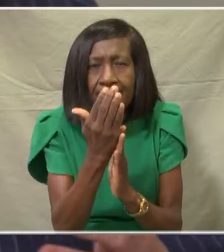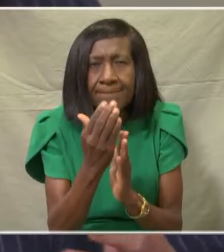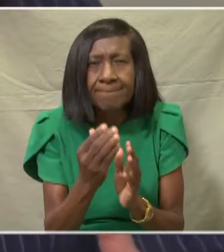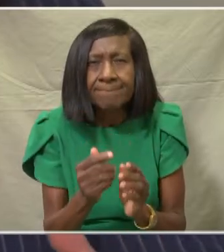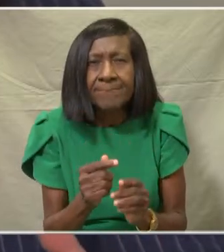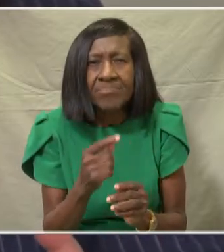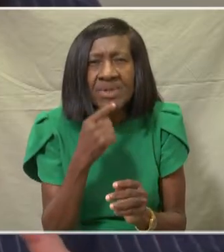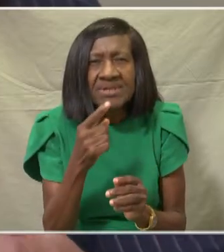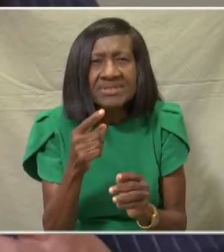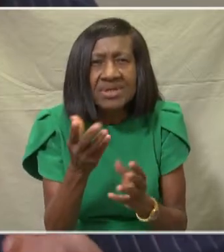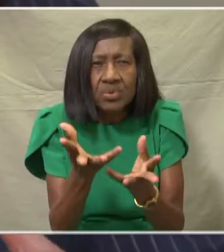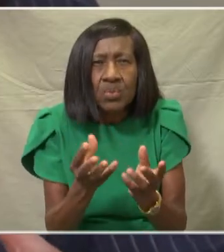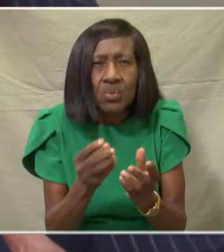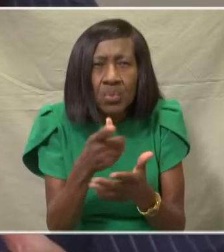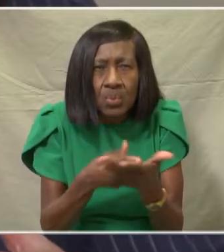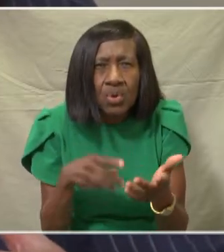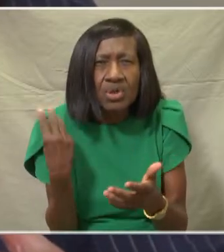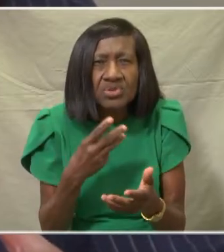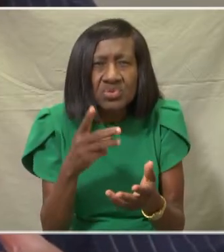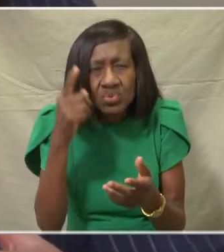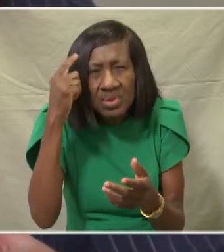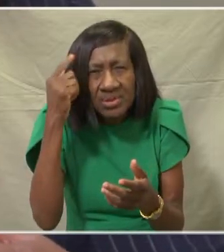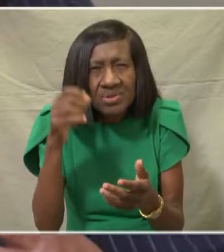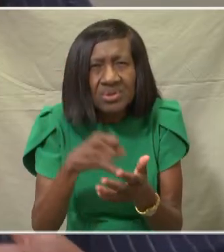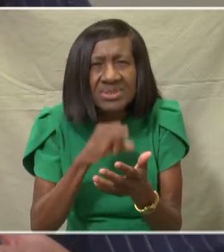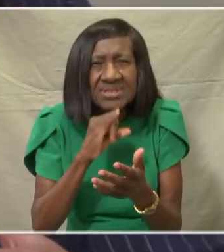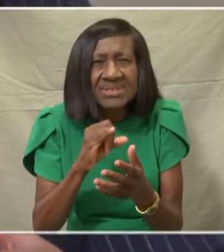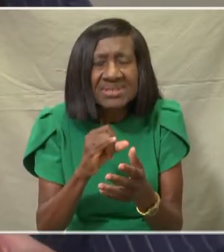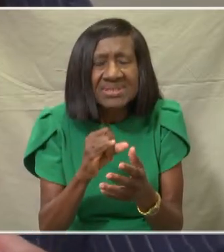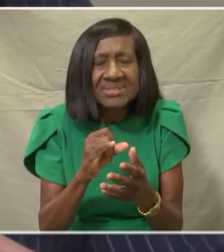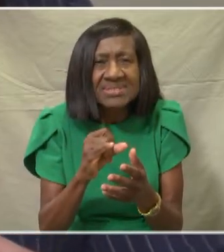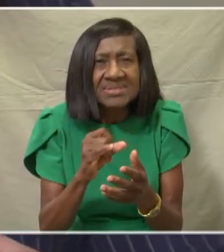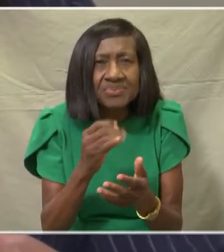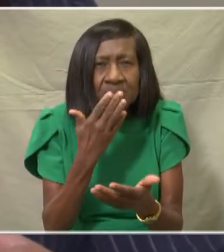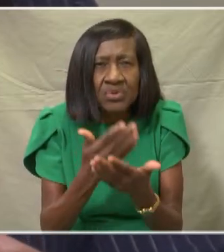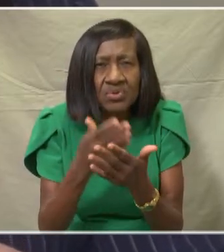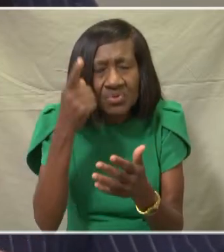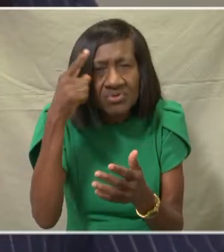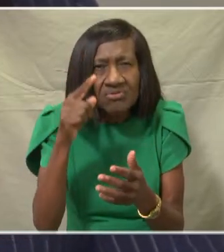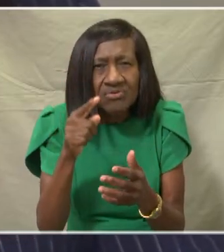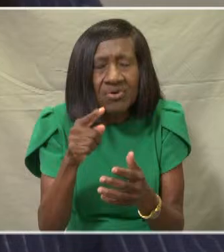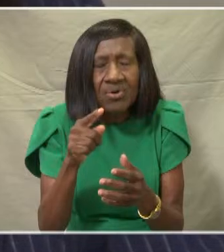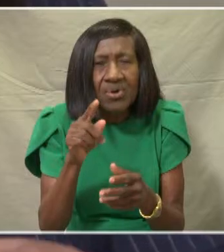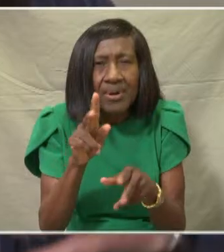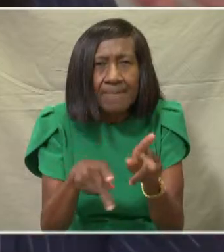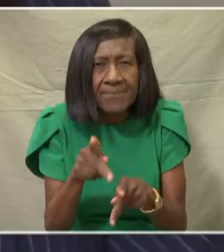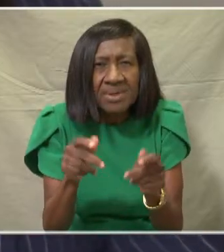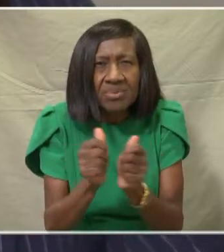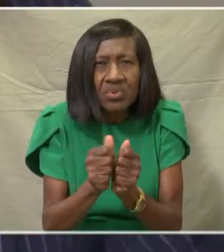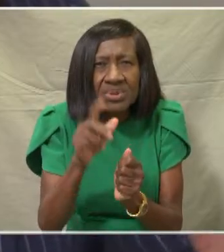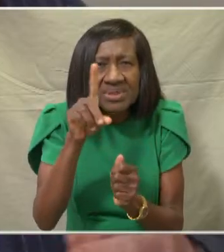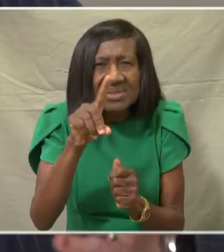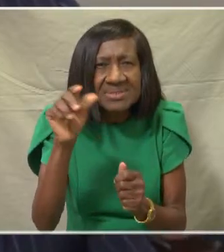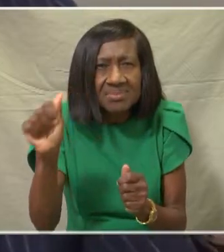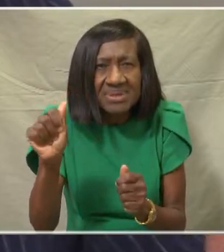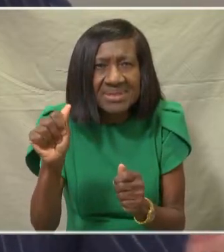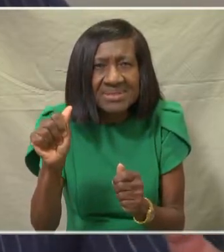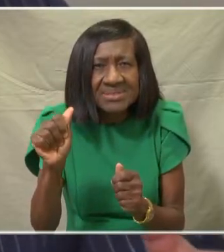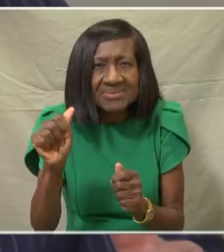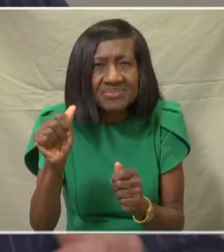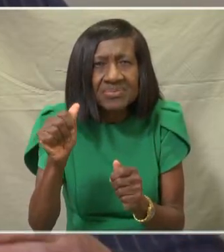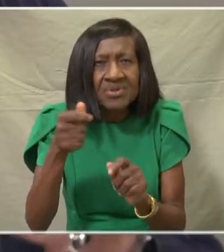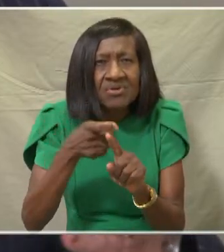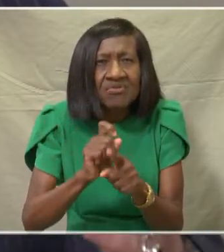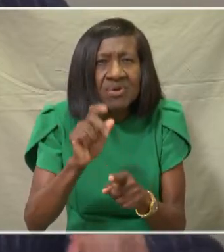was acceptable in access to voting rights or political participation by persons with disabilities 20 years ago or 10